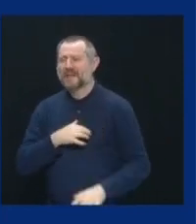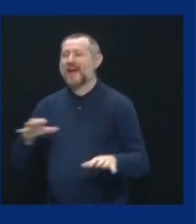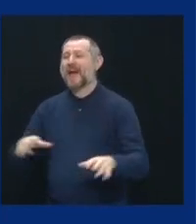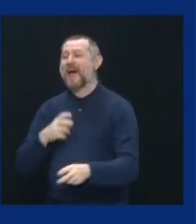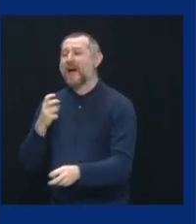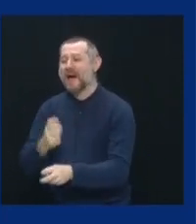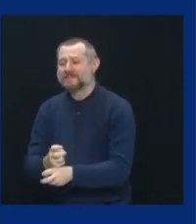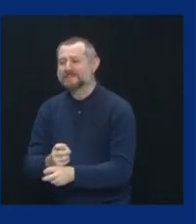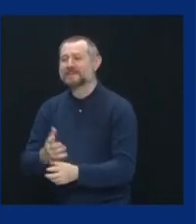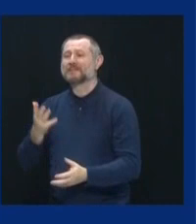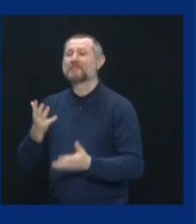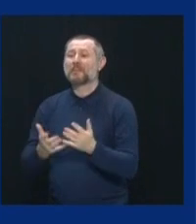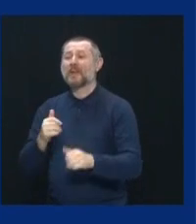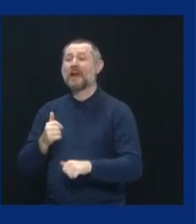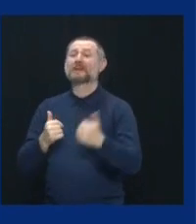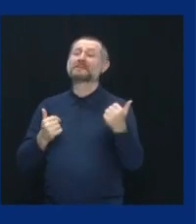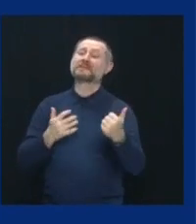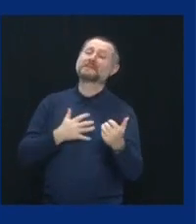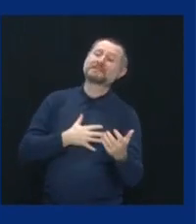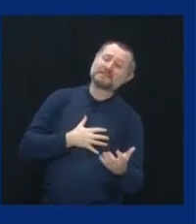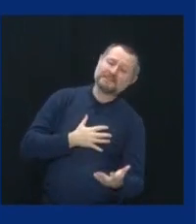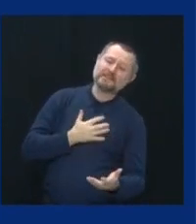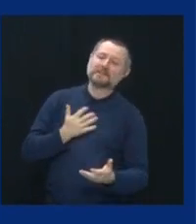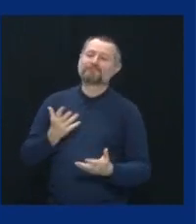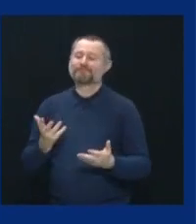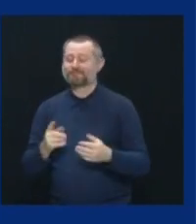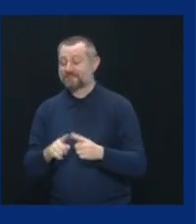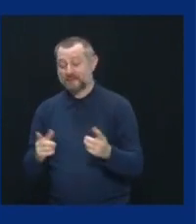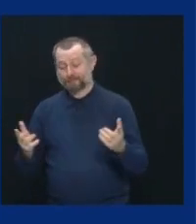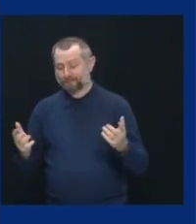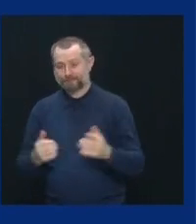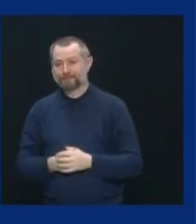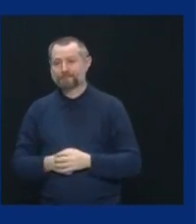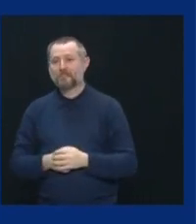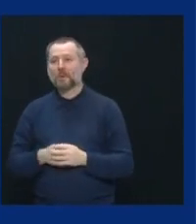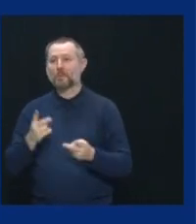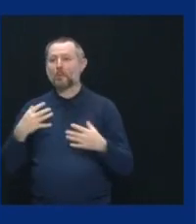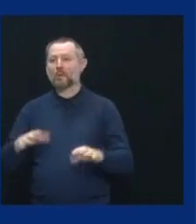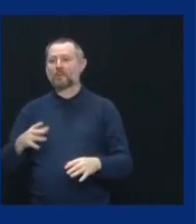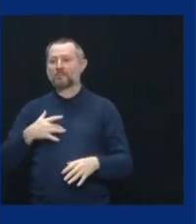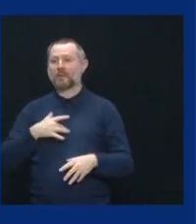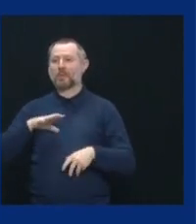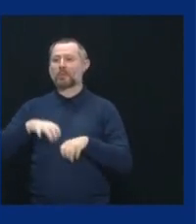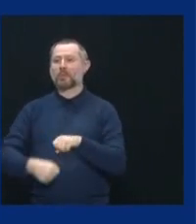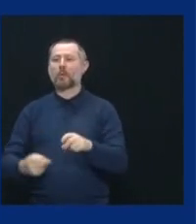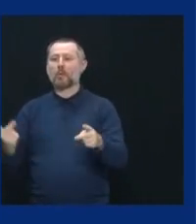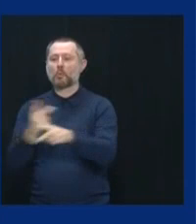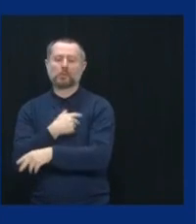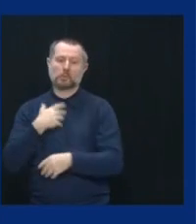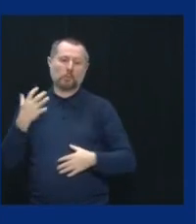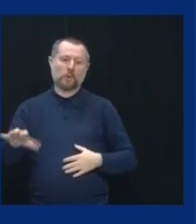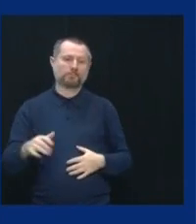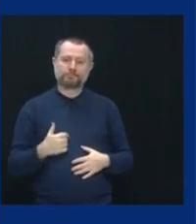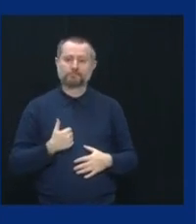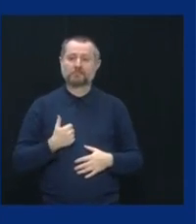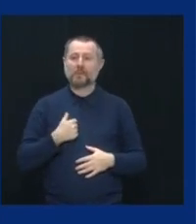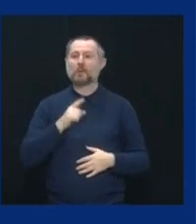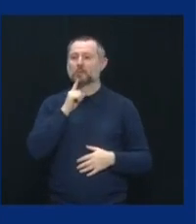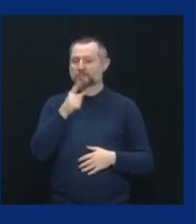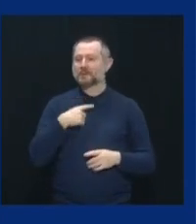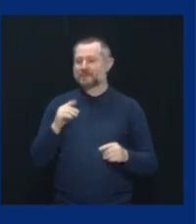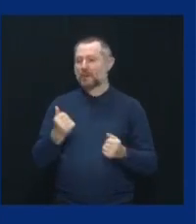something else could have been done. That's a cruel torture, especially when it's not true, and it's not true